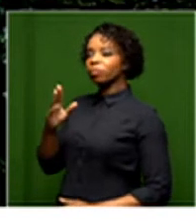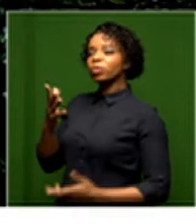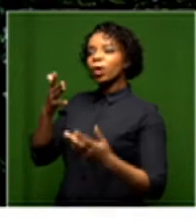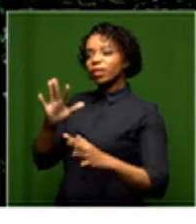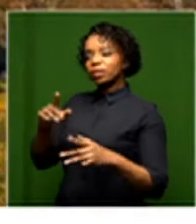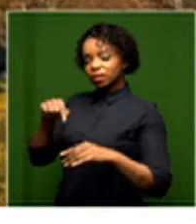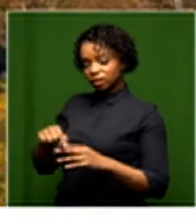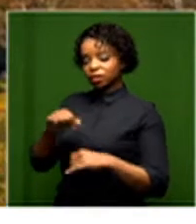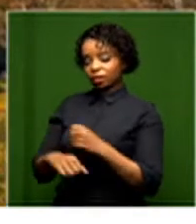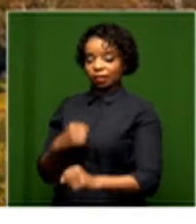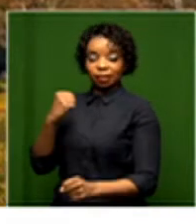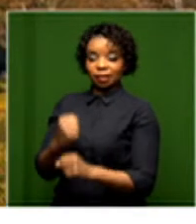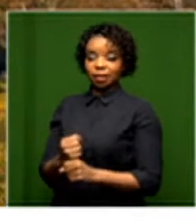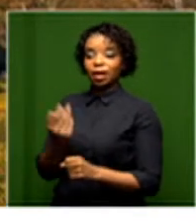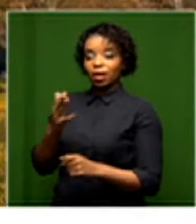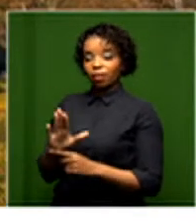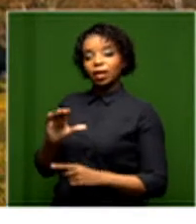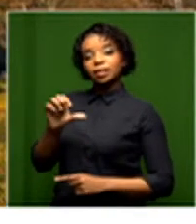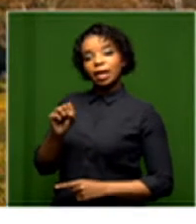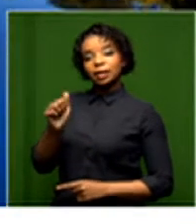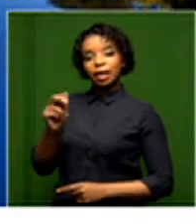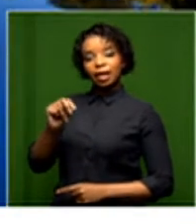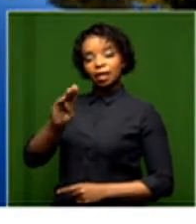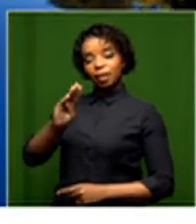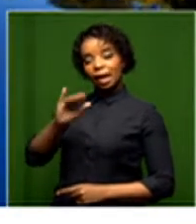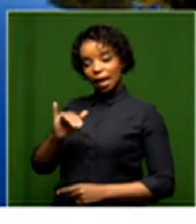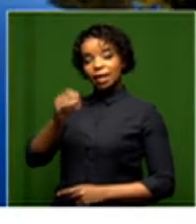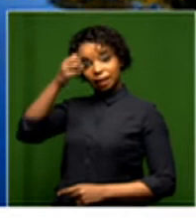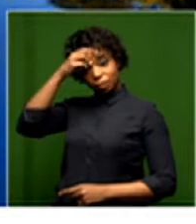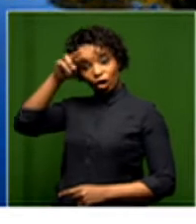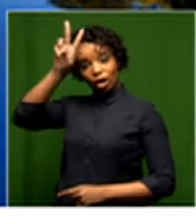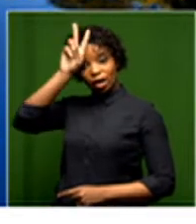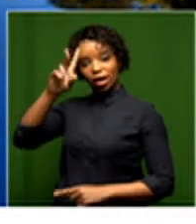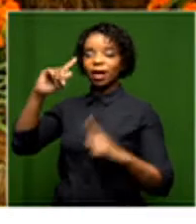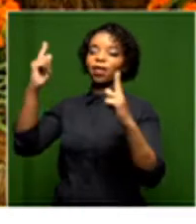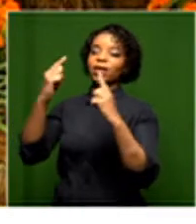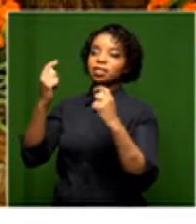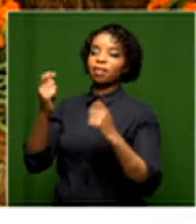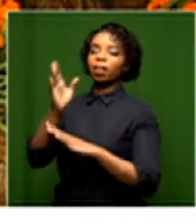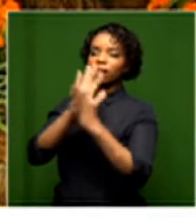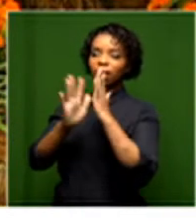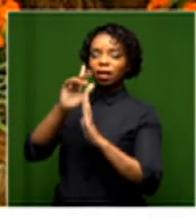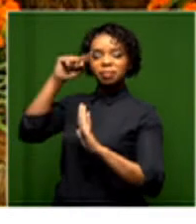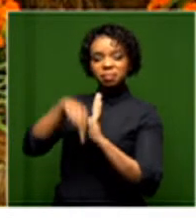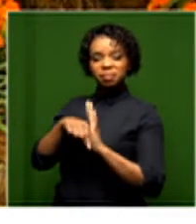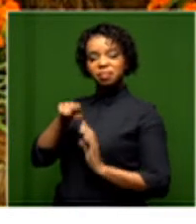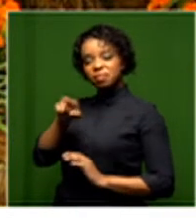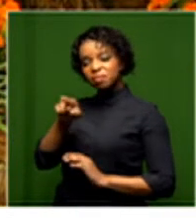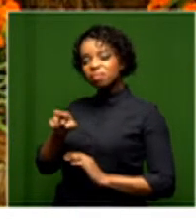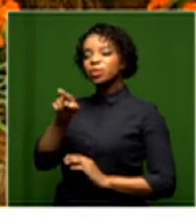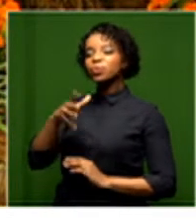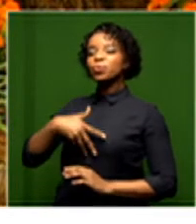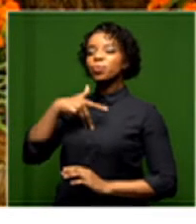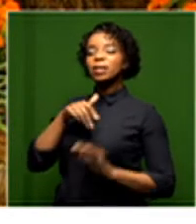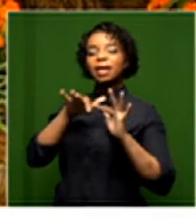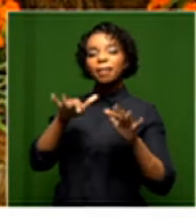year launched the first ever SANBI Spring Festival. Tell us more about that and tell us about the SANBI's call on the South African